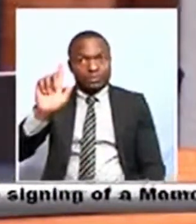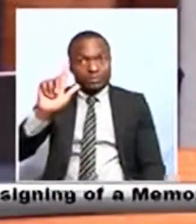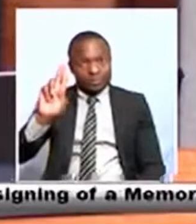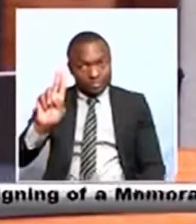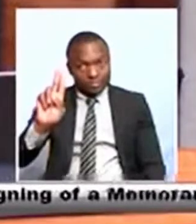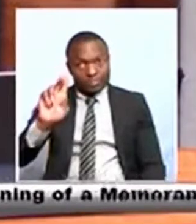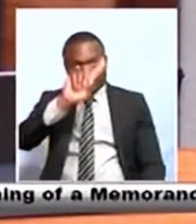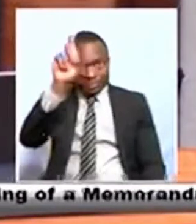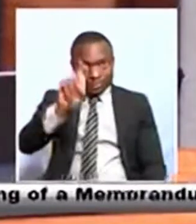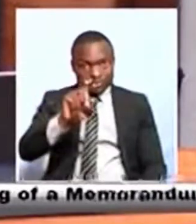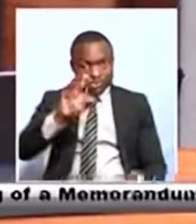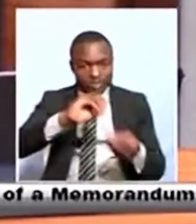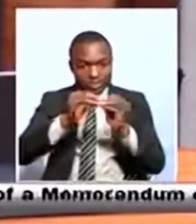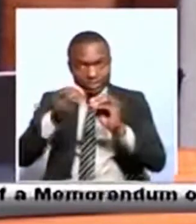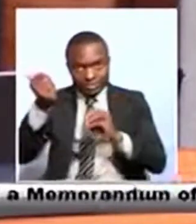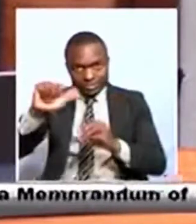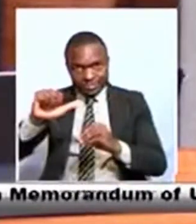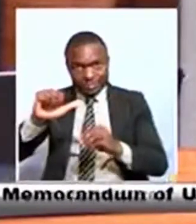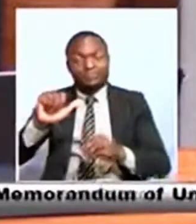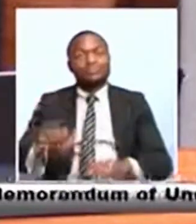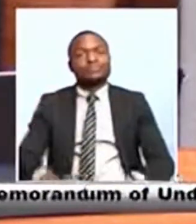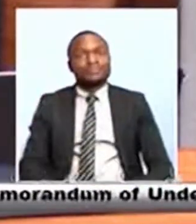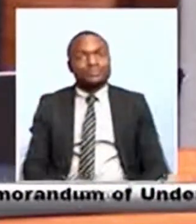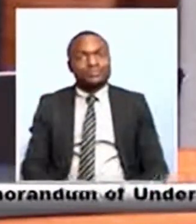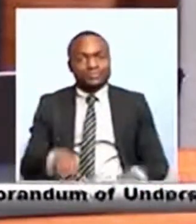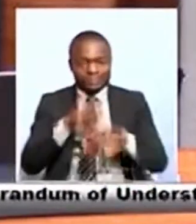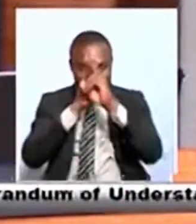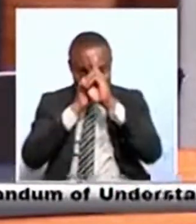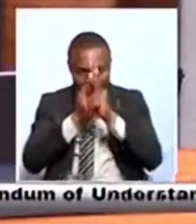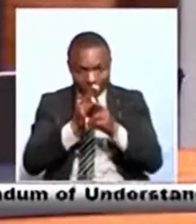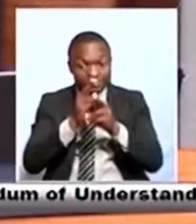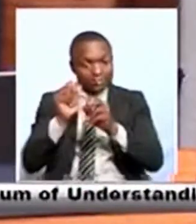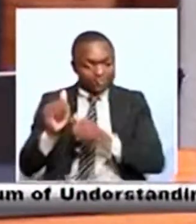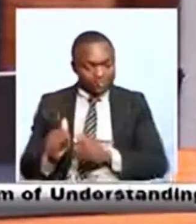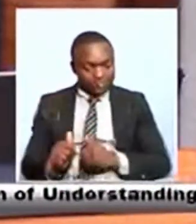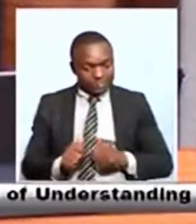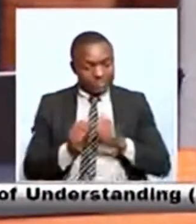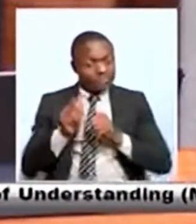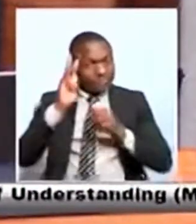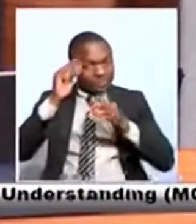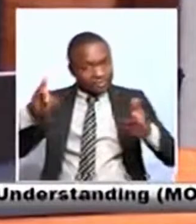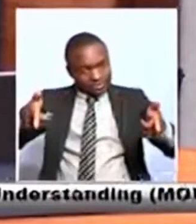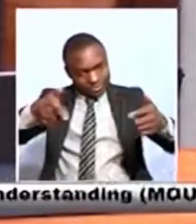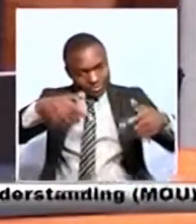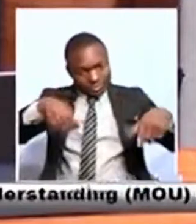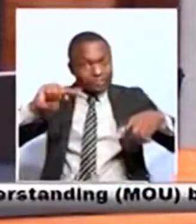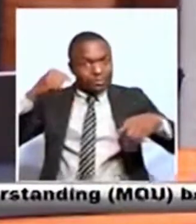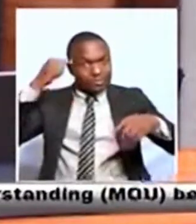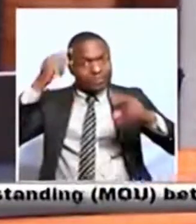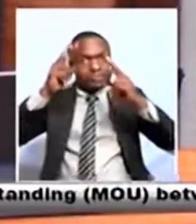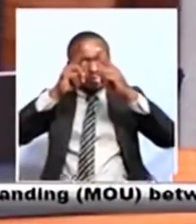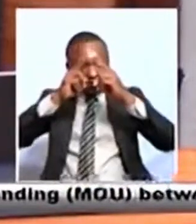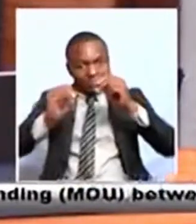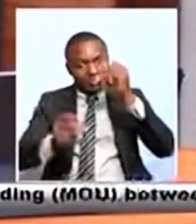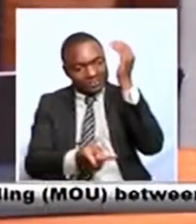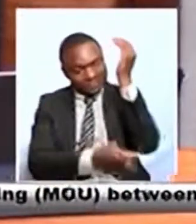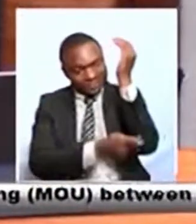Question number 10, Madam Speaker. The Honorable Acting Minister of Local Government and Rural